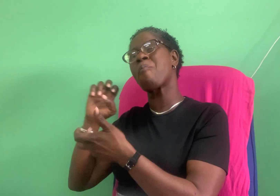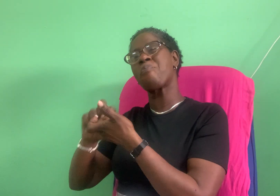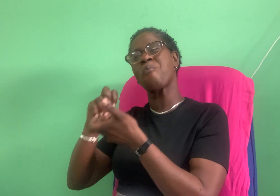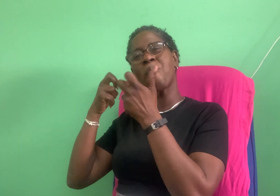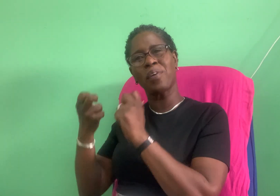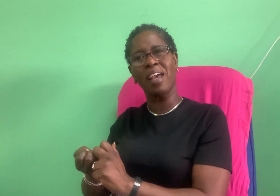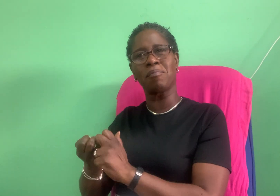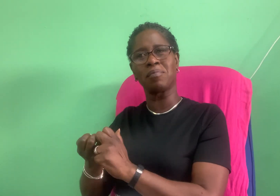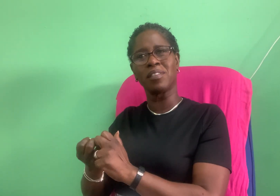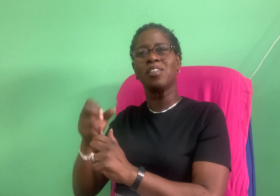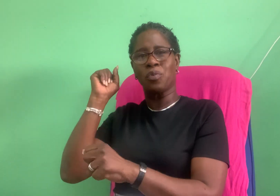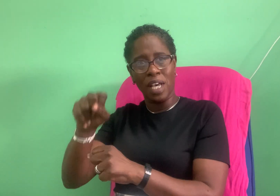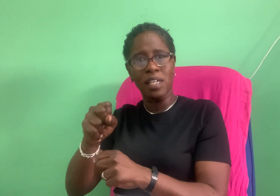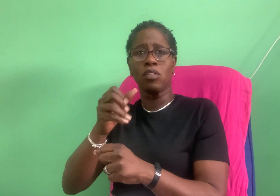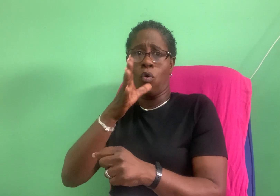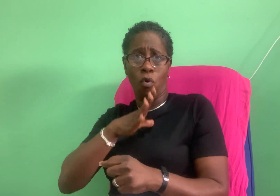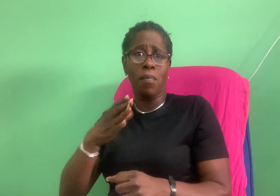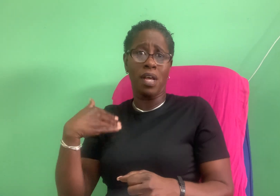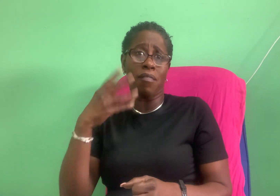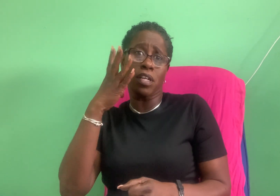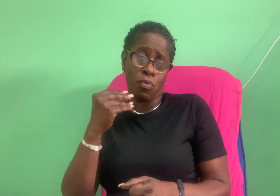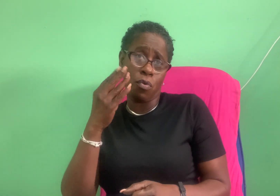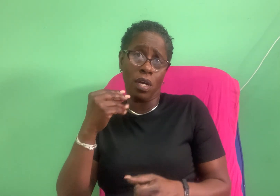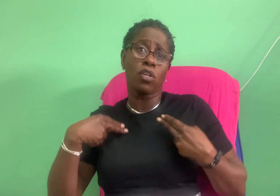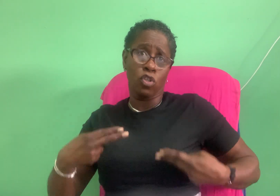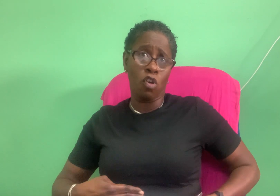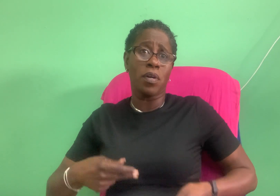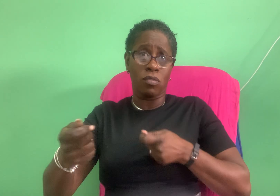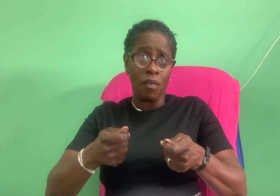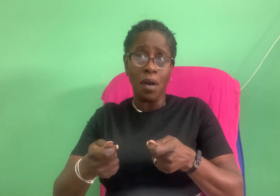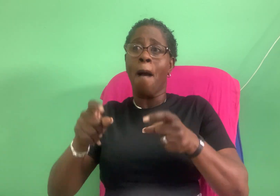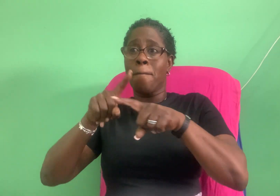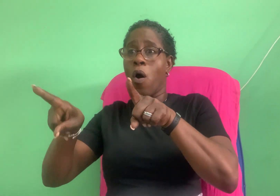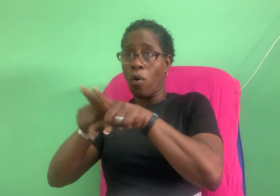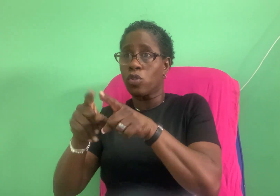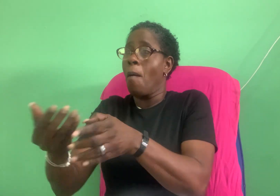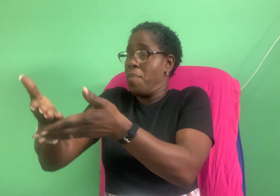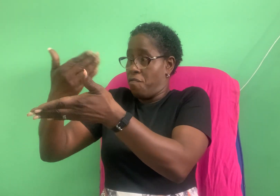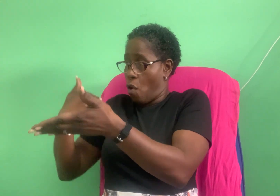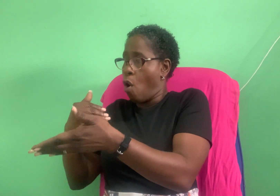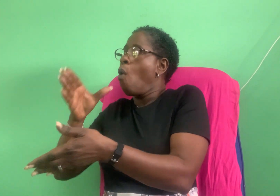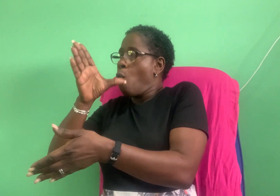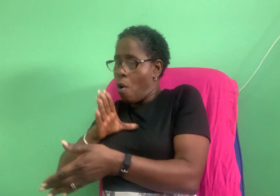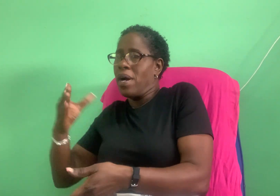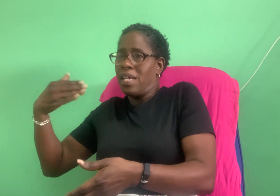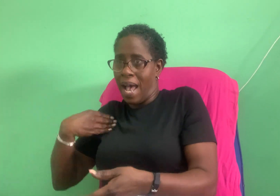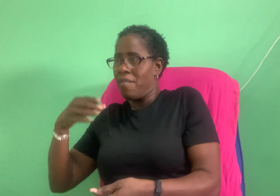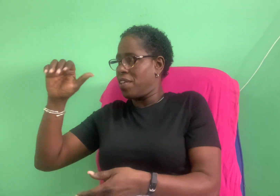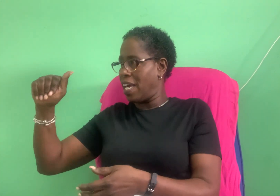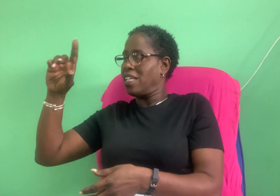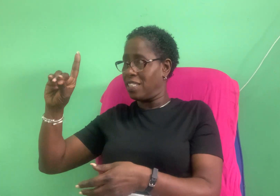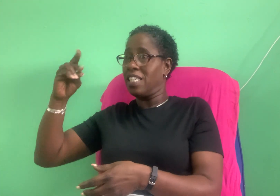of restoration that actually solved this conundrum for her and brought this piece to her world, right, in her recovery